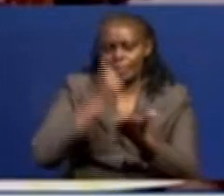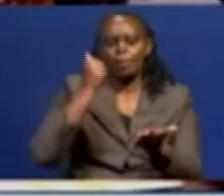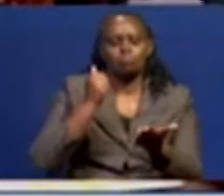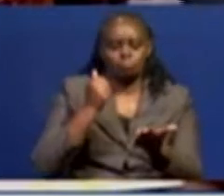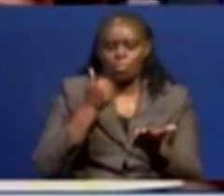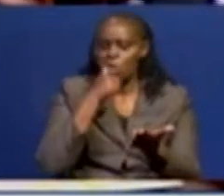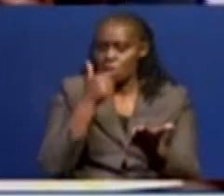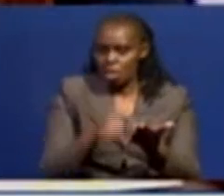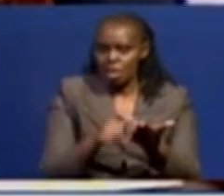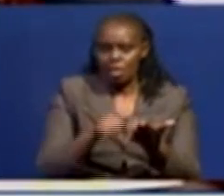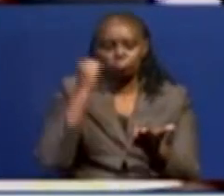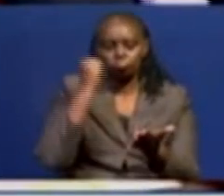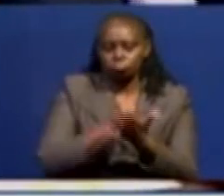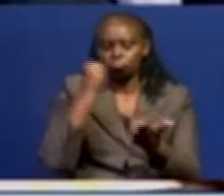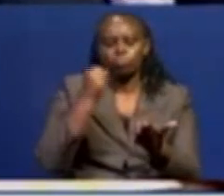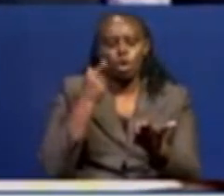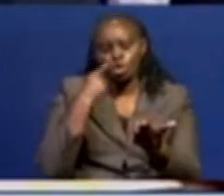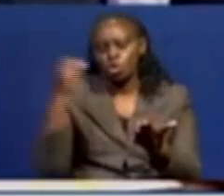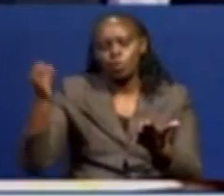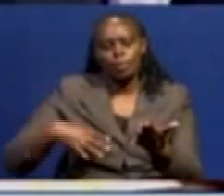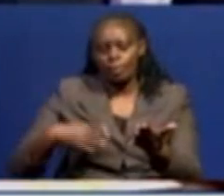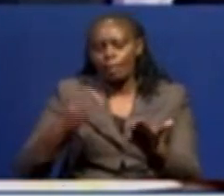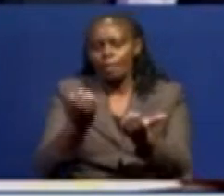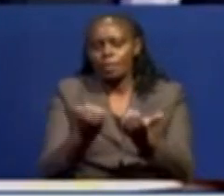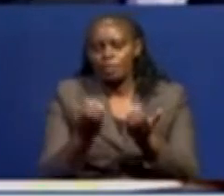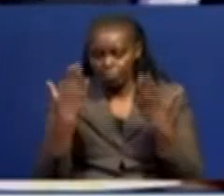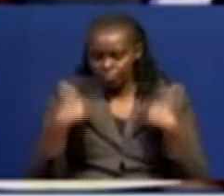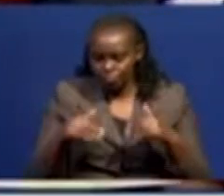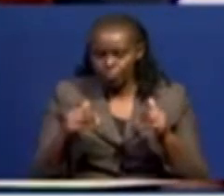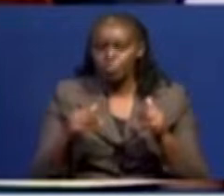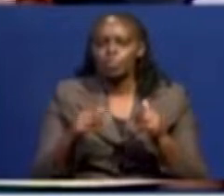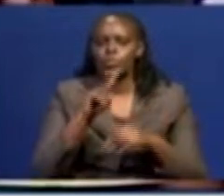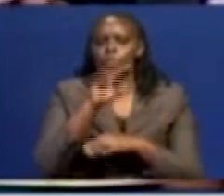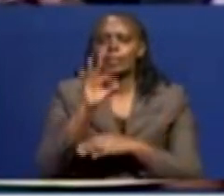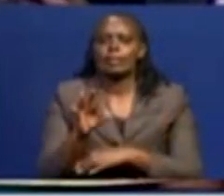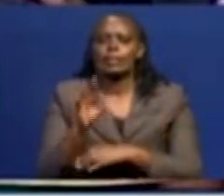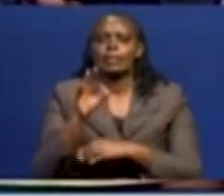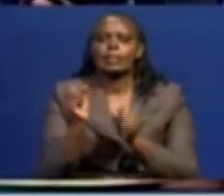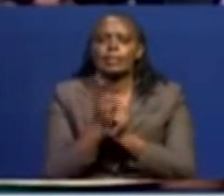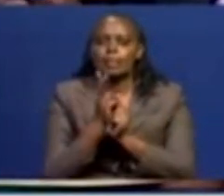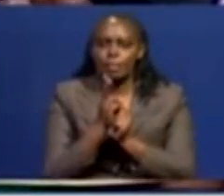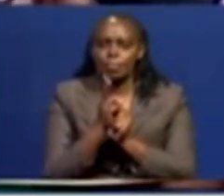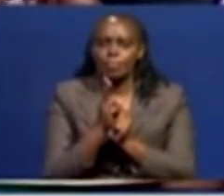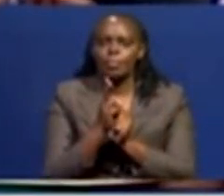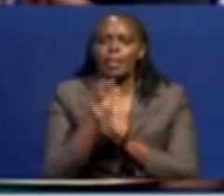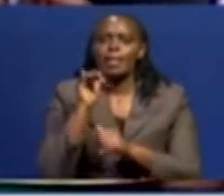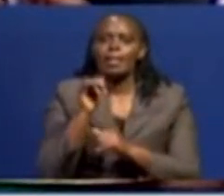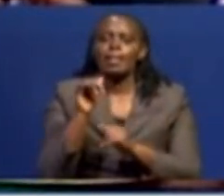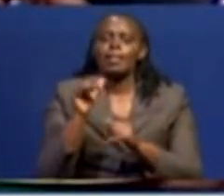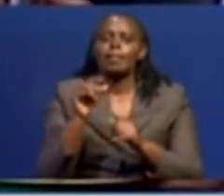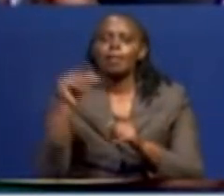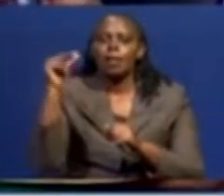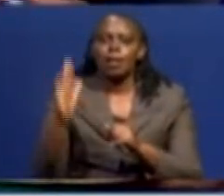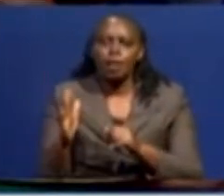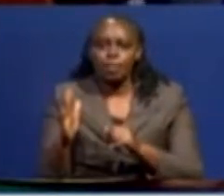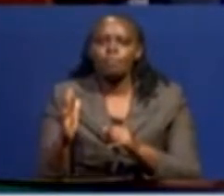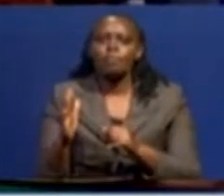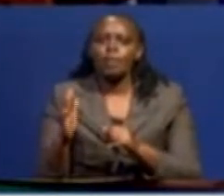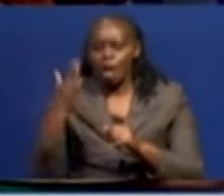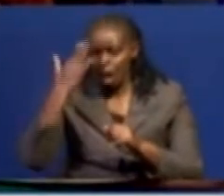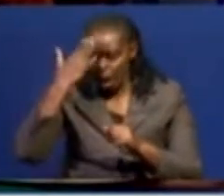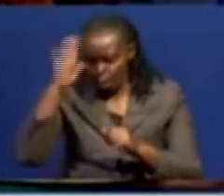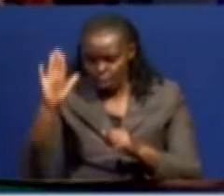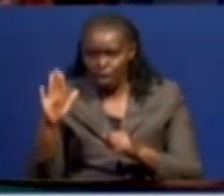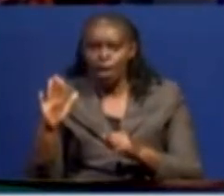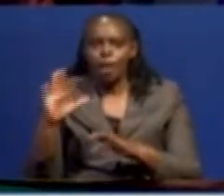The stamp. They acknowledged it by stamping. By stamping it on 18th December 2023. So on that date, the